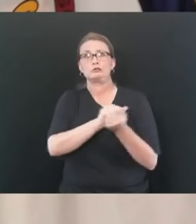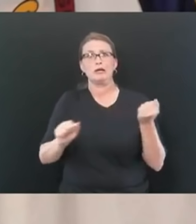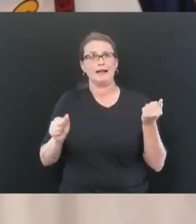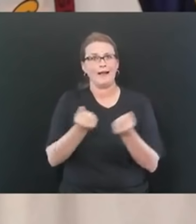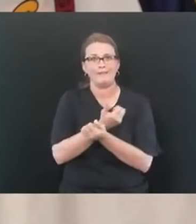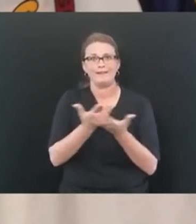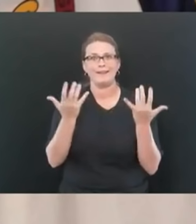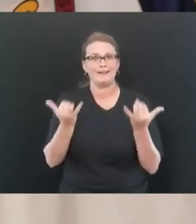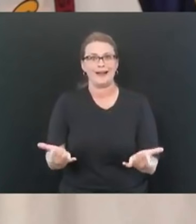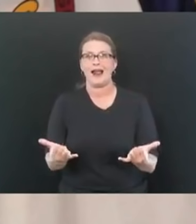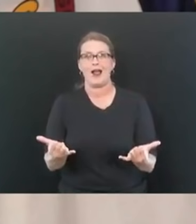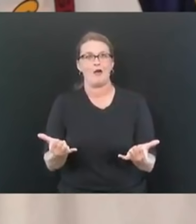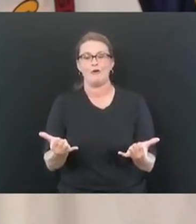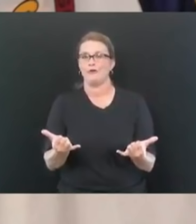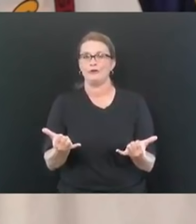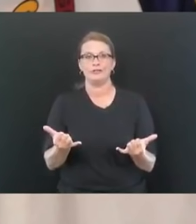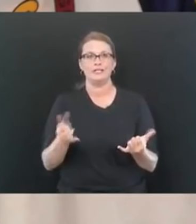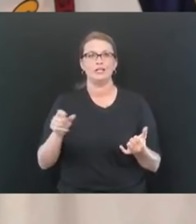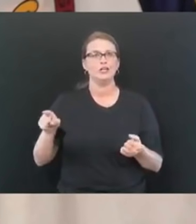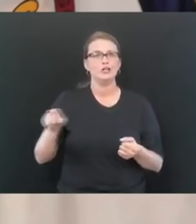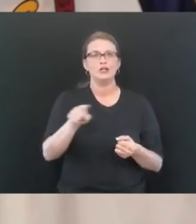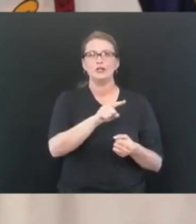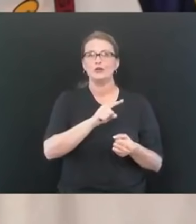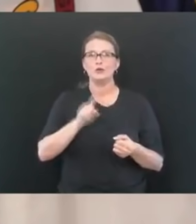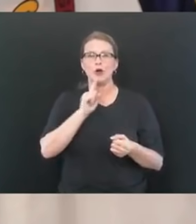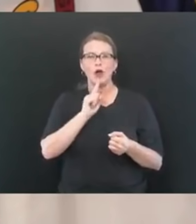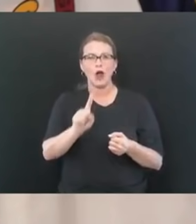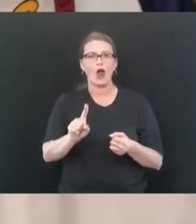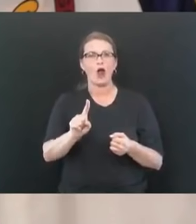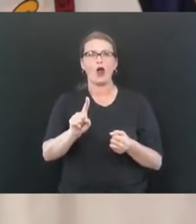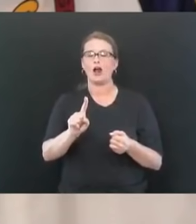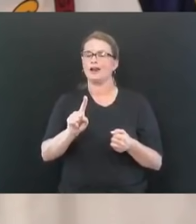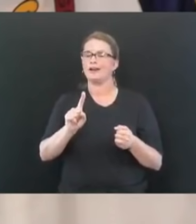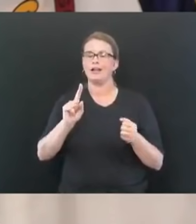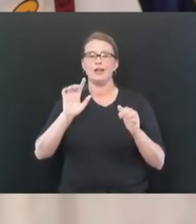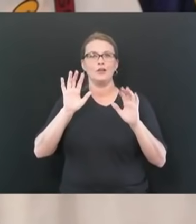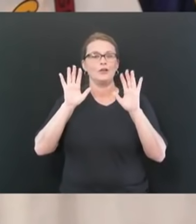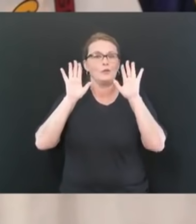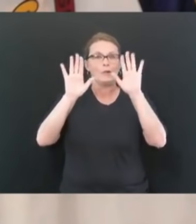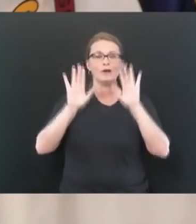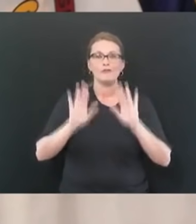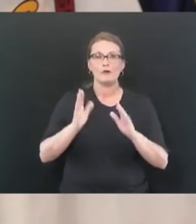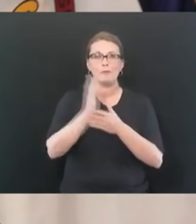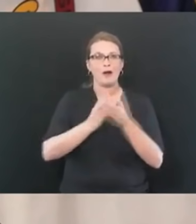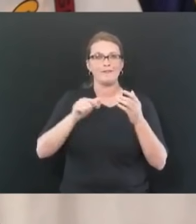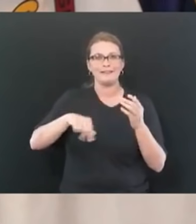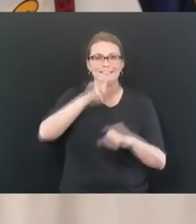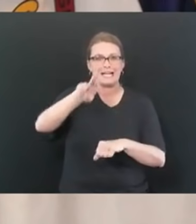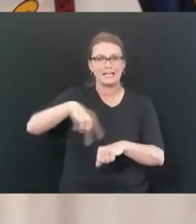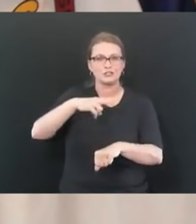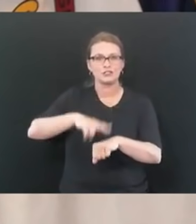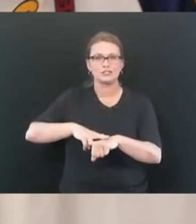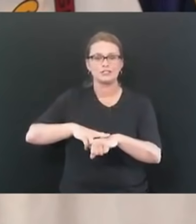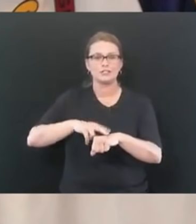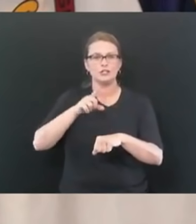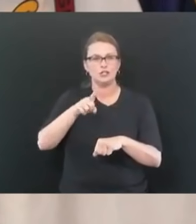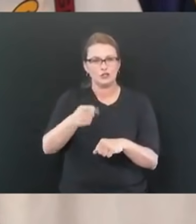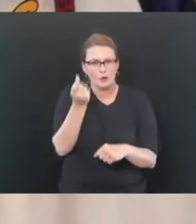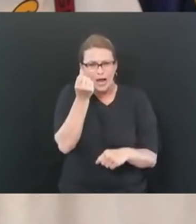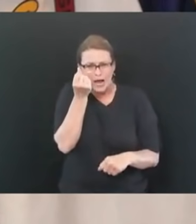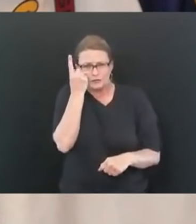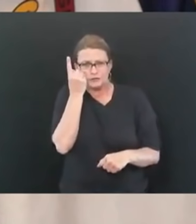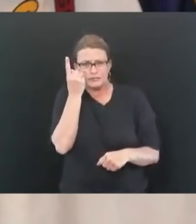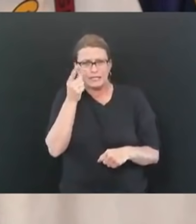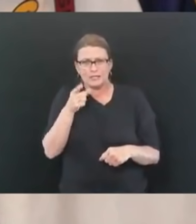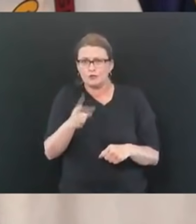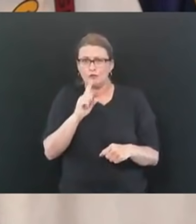got you to here. You absolutely are the miracle of this nation. Do you realize just how good you